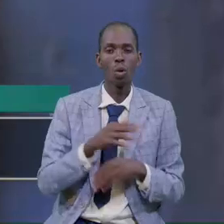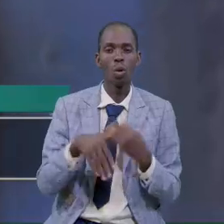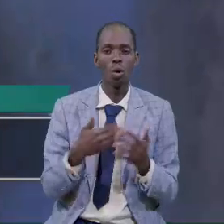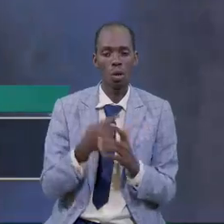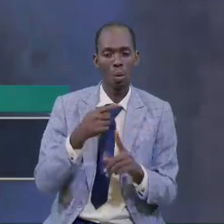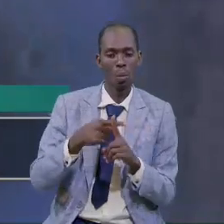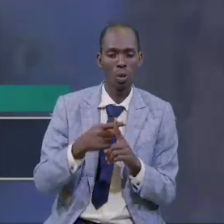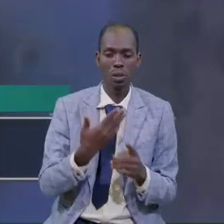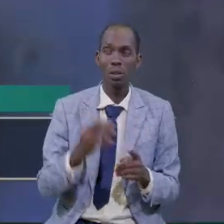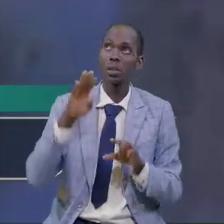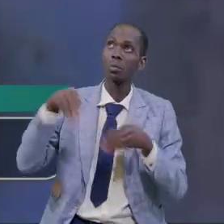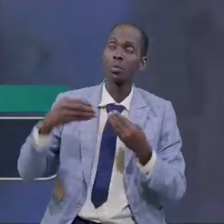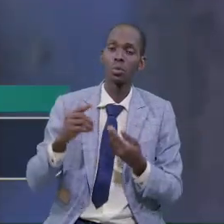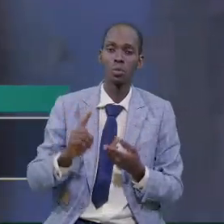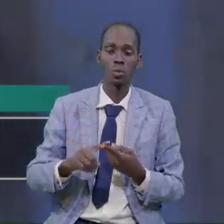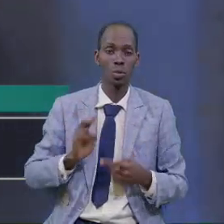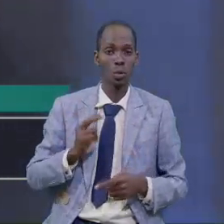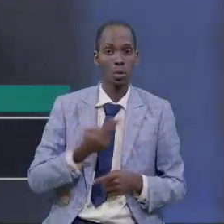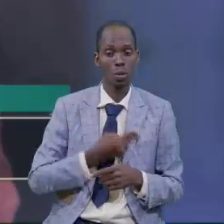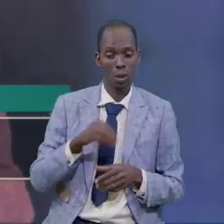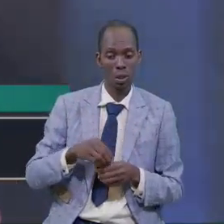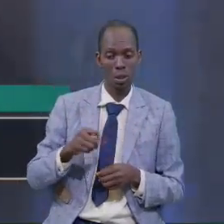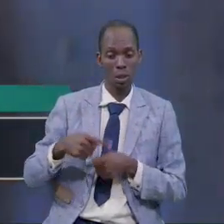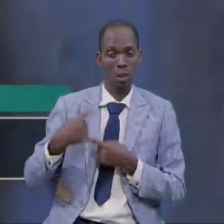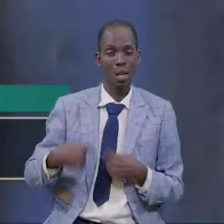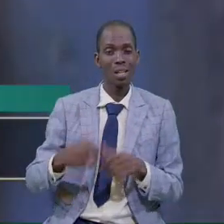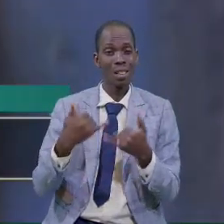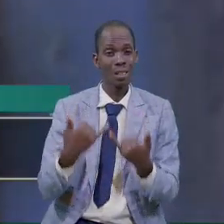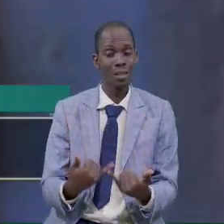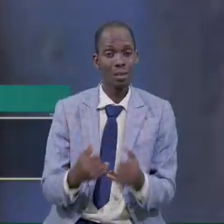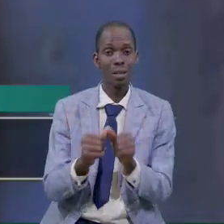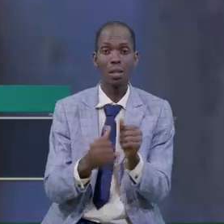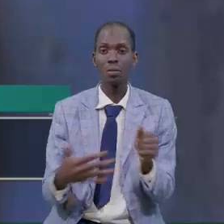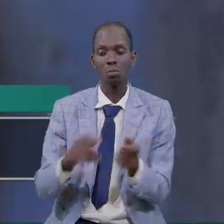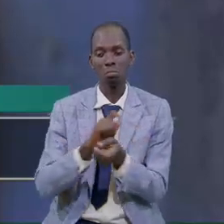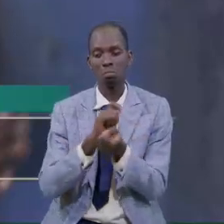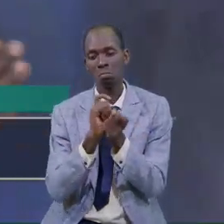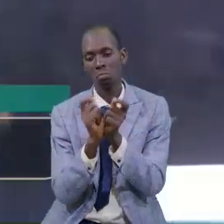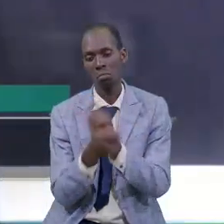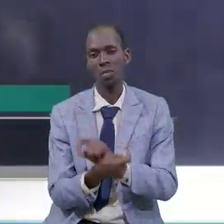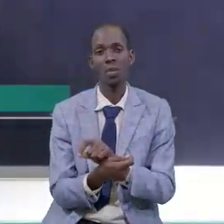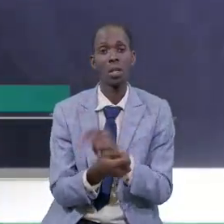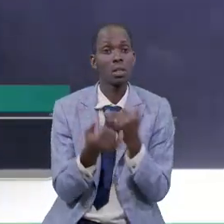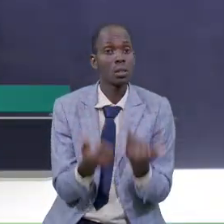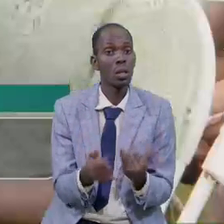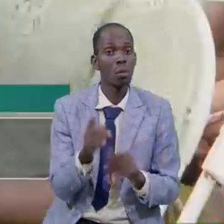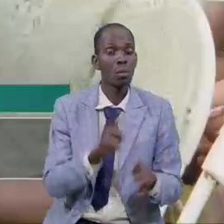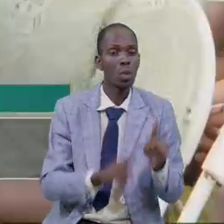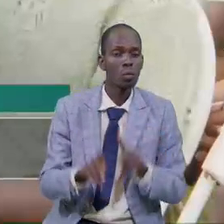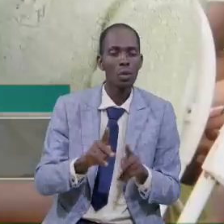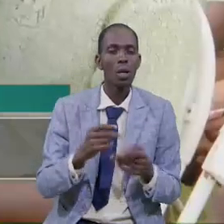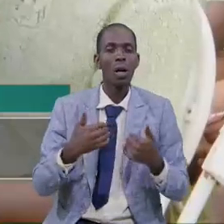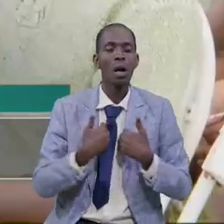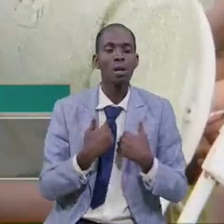now everything is changed. And now people, they defile themselves with